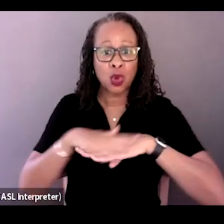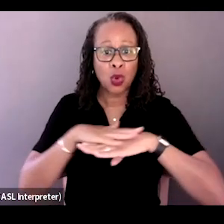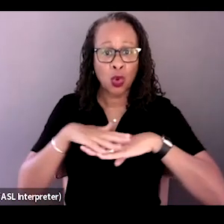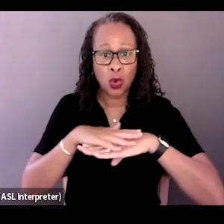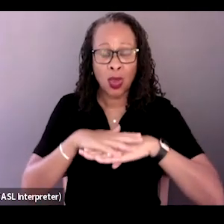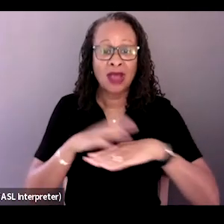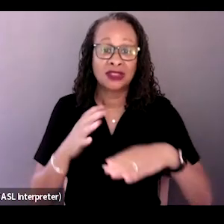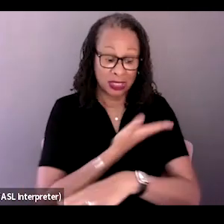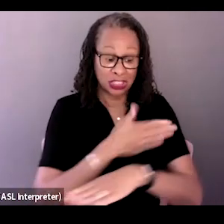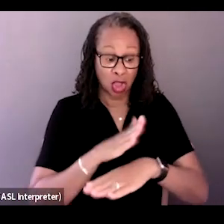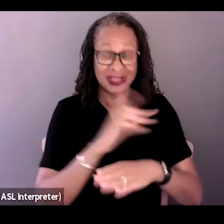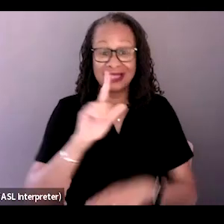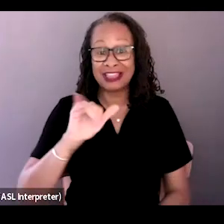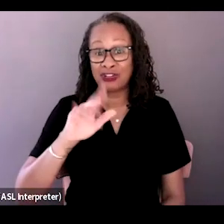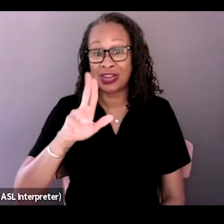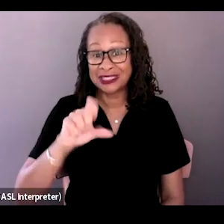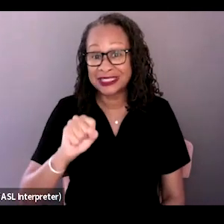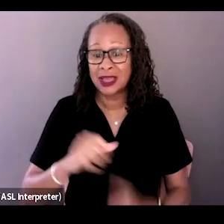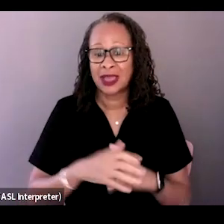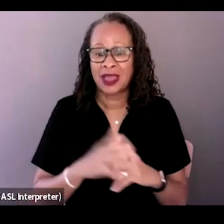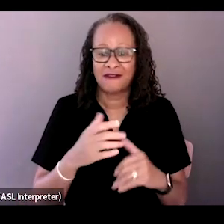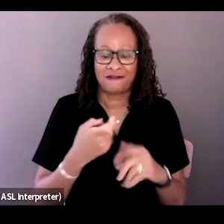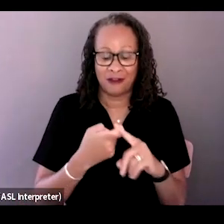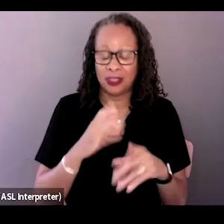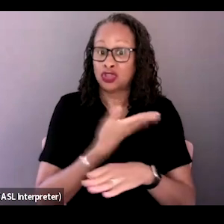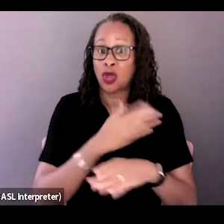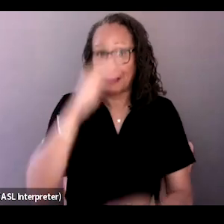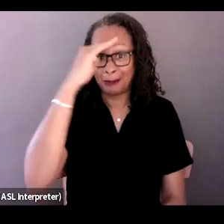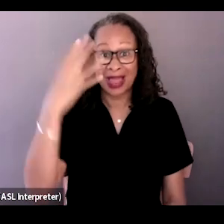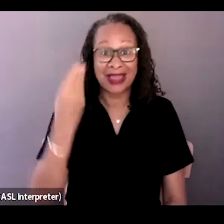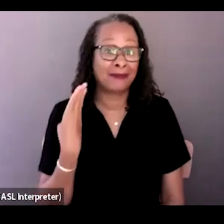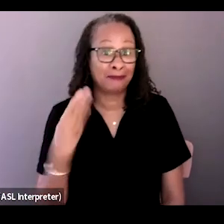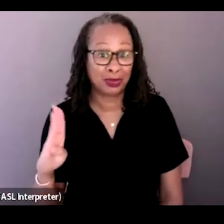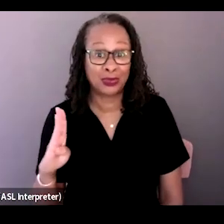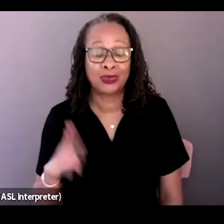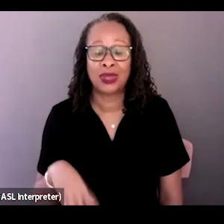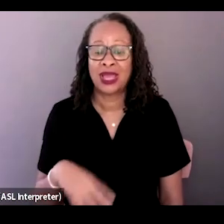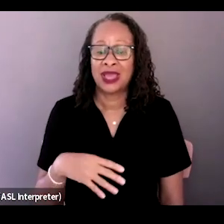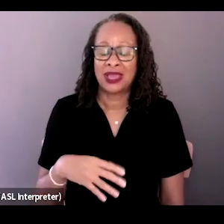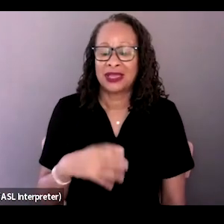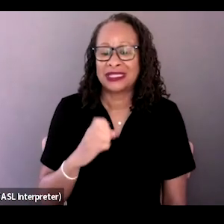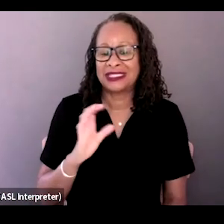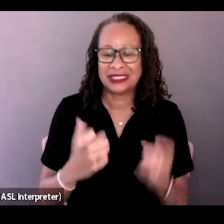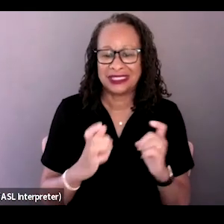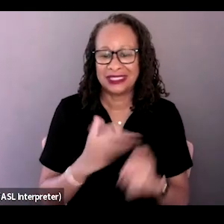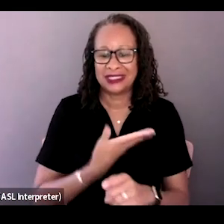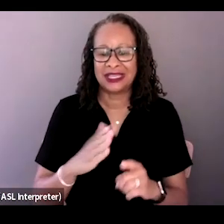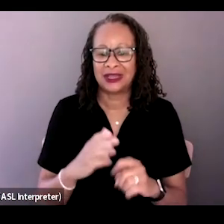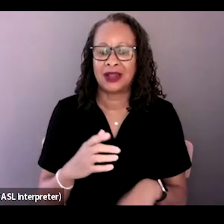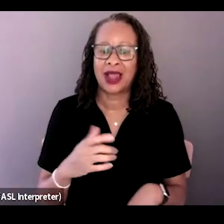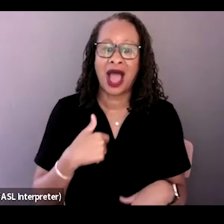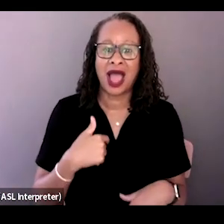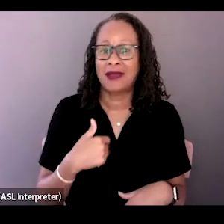changing his words from the song Black and Blue, where he was singing, I'm white inside. He changed the words to I'm right